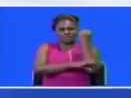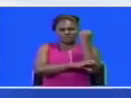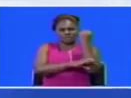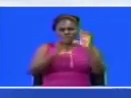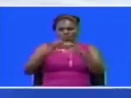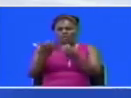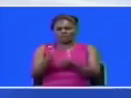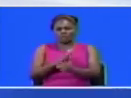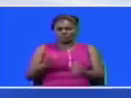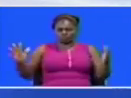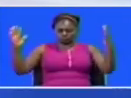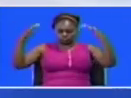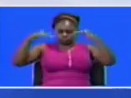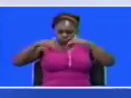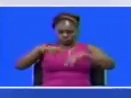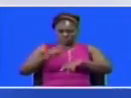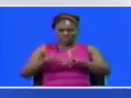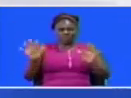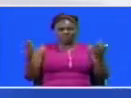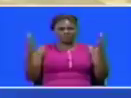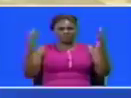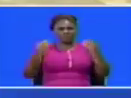world converge here during the festive season.